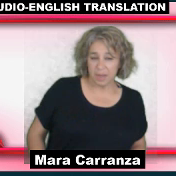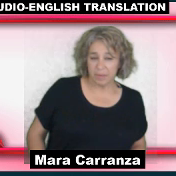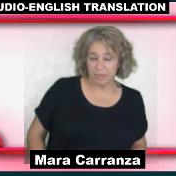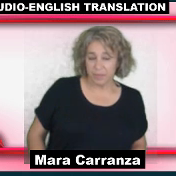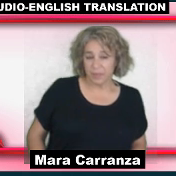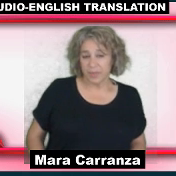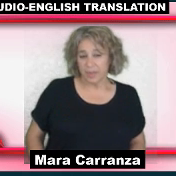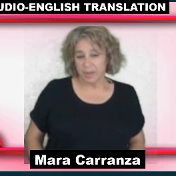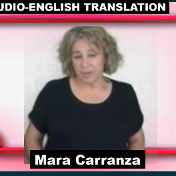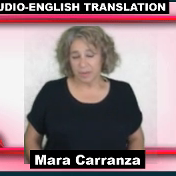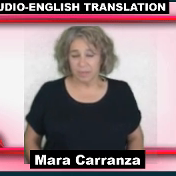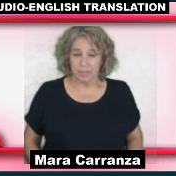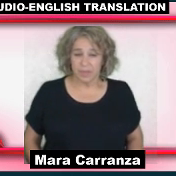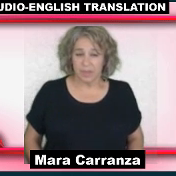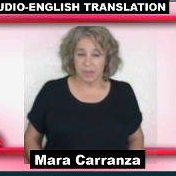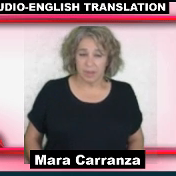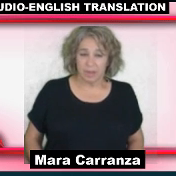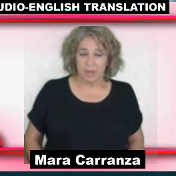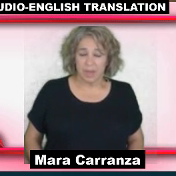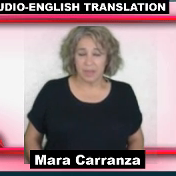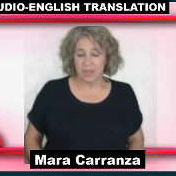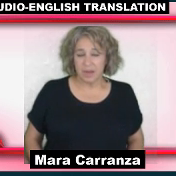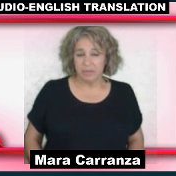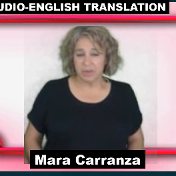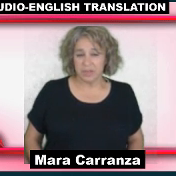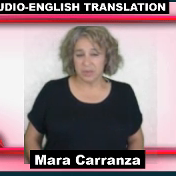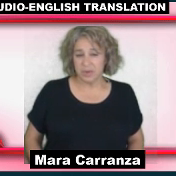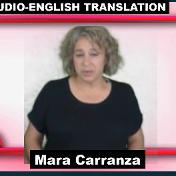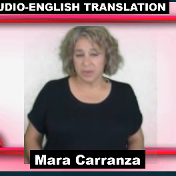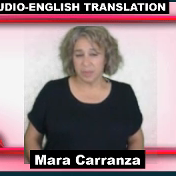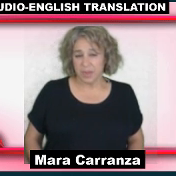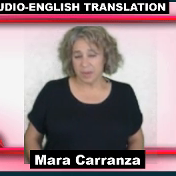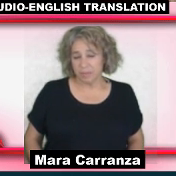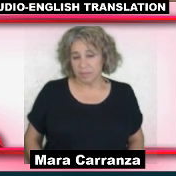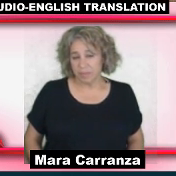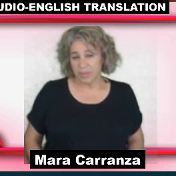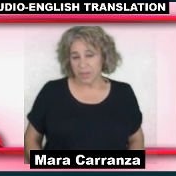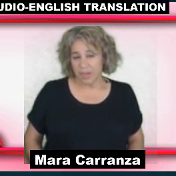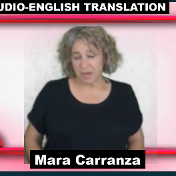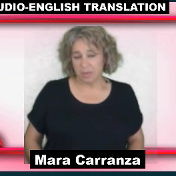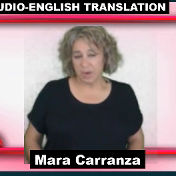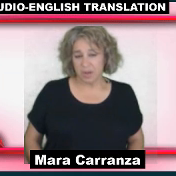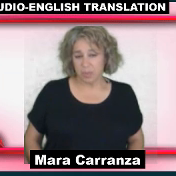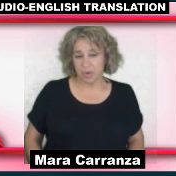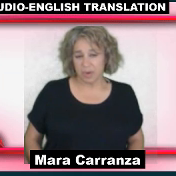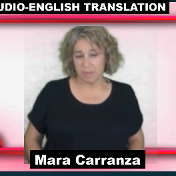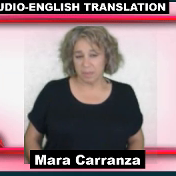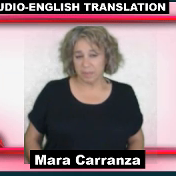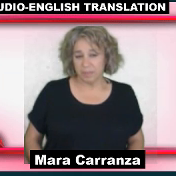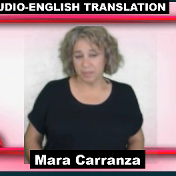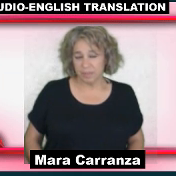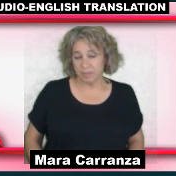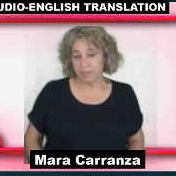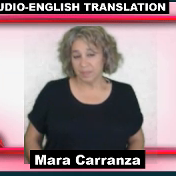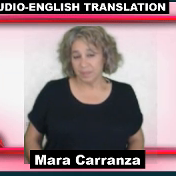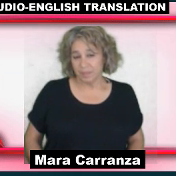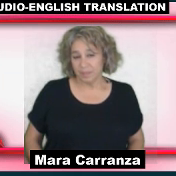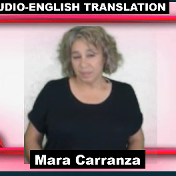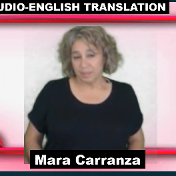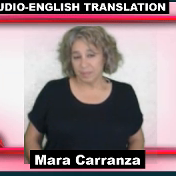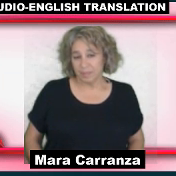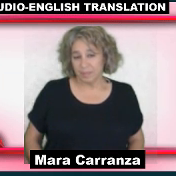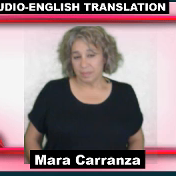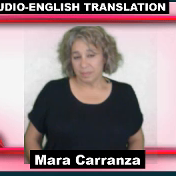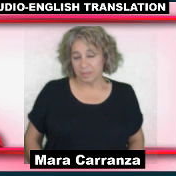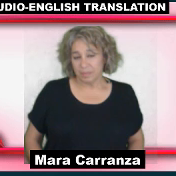me. Nunca me hacían entrevistas. And they never used to interview me. En un programa de radio. In a radio program.